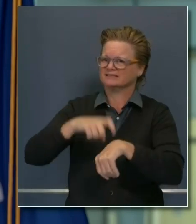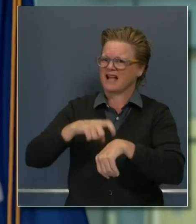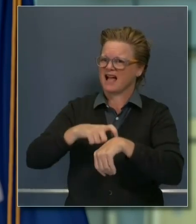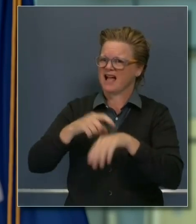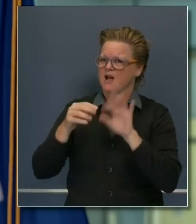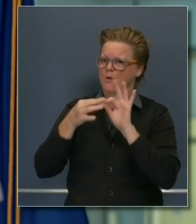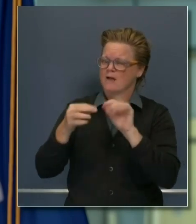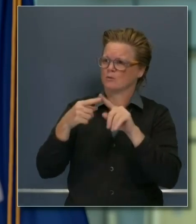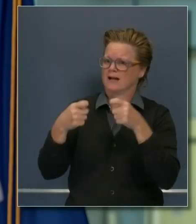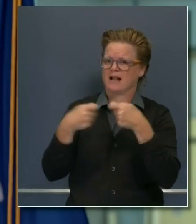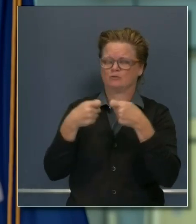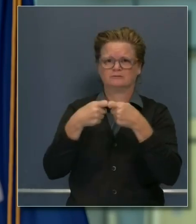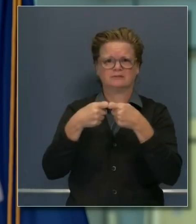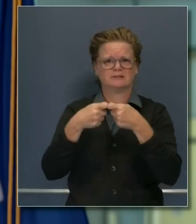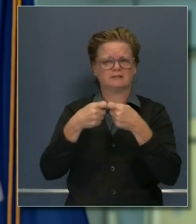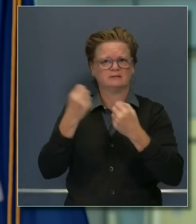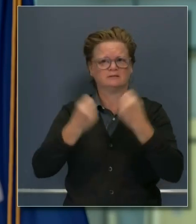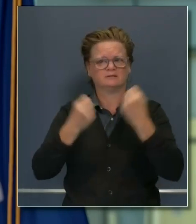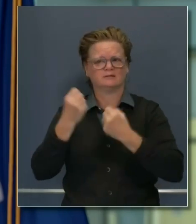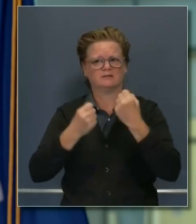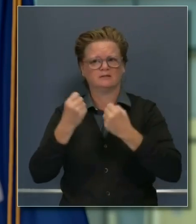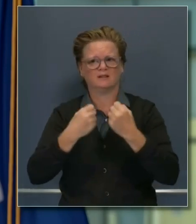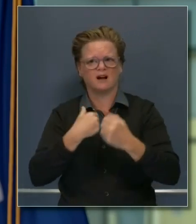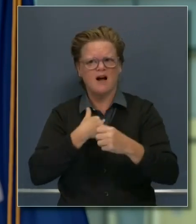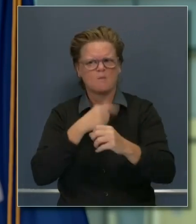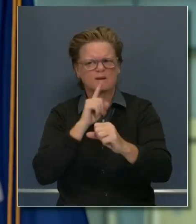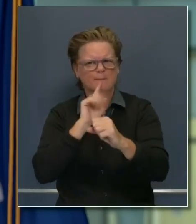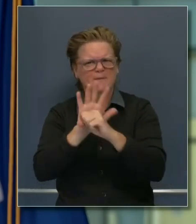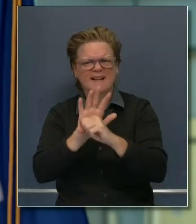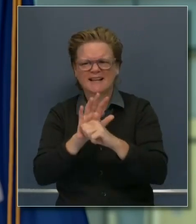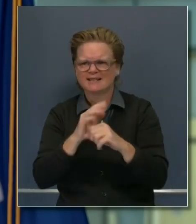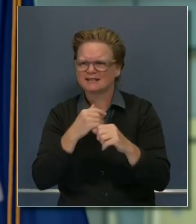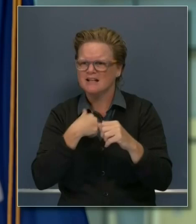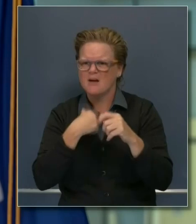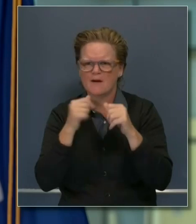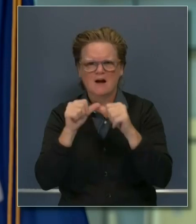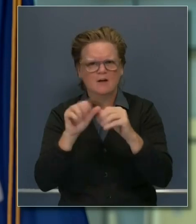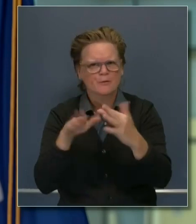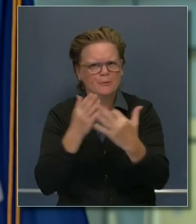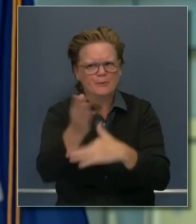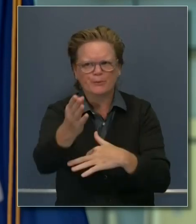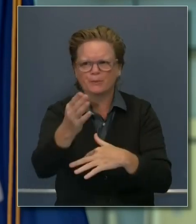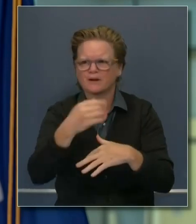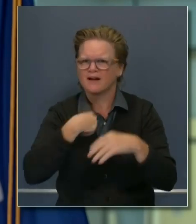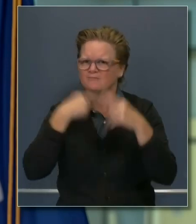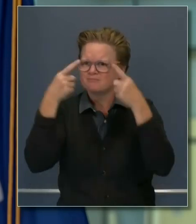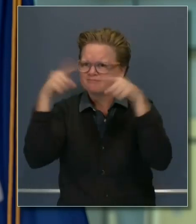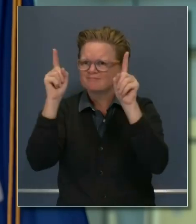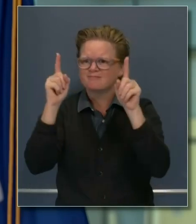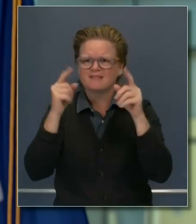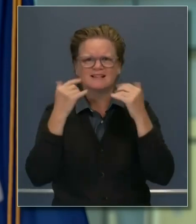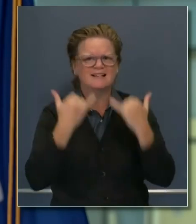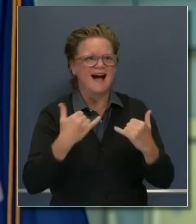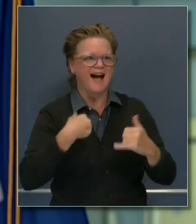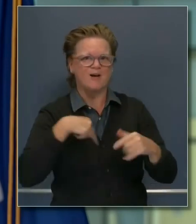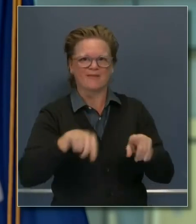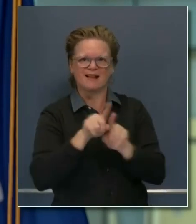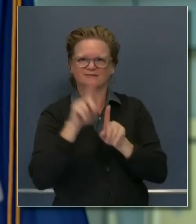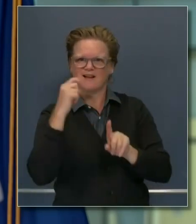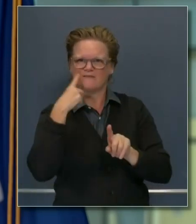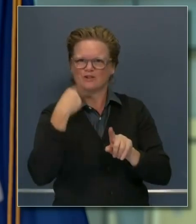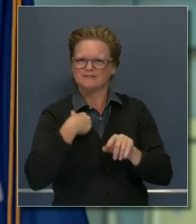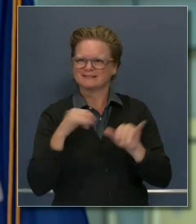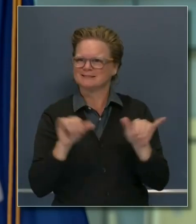committed to doing the same as governor of California. We're very proud of the work we just did on medium and heavy-duty truck, a disproportionate